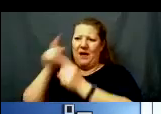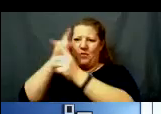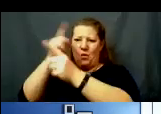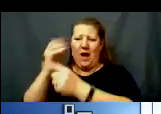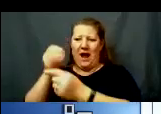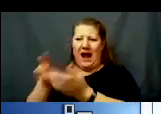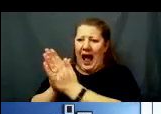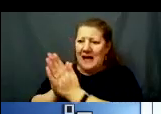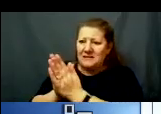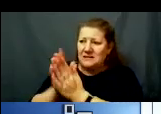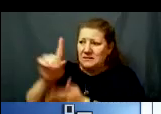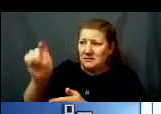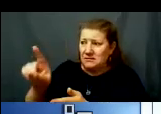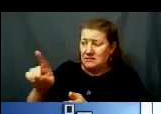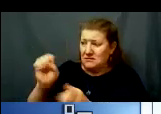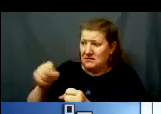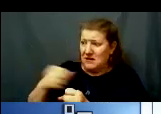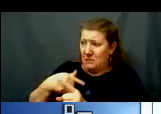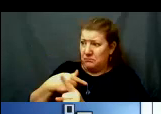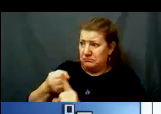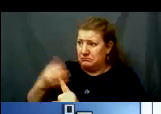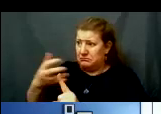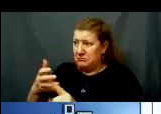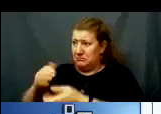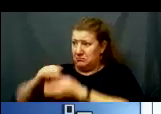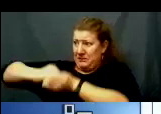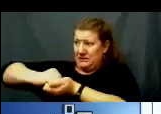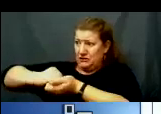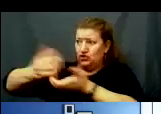hey, can we build this bridge? Thank you.